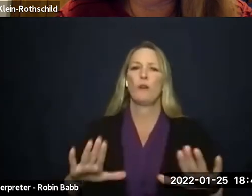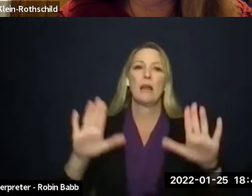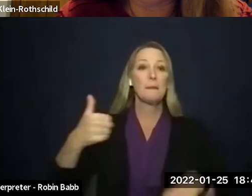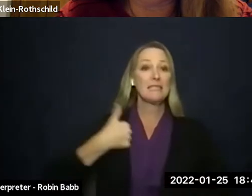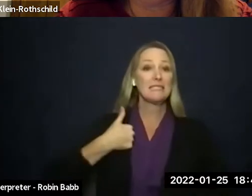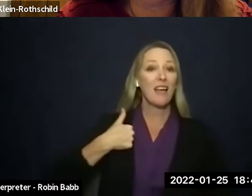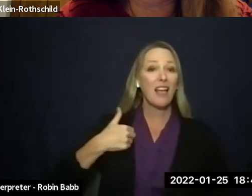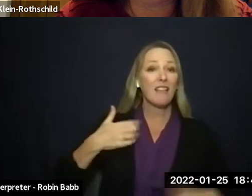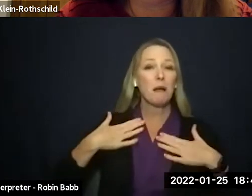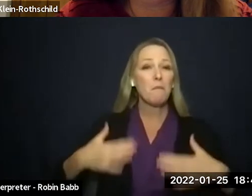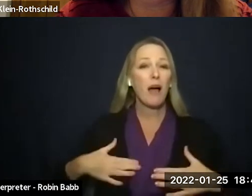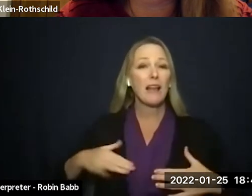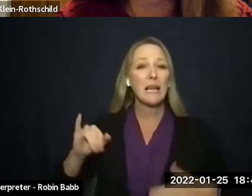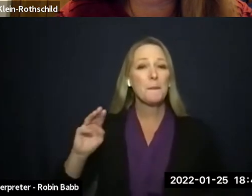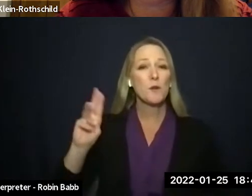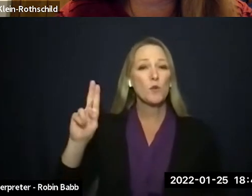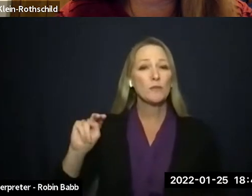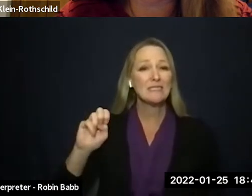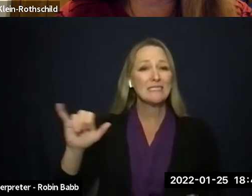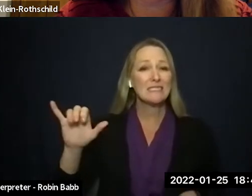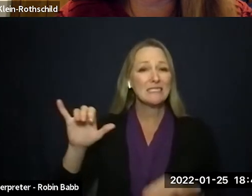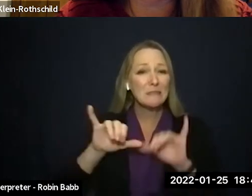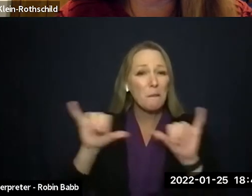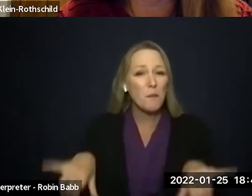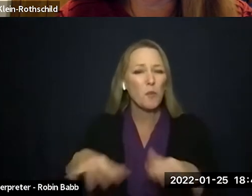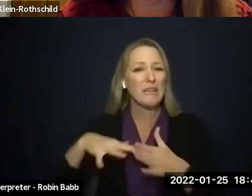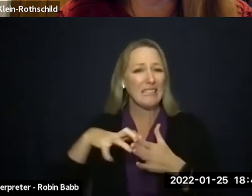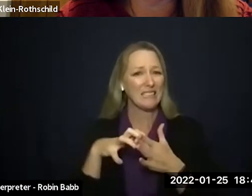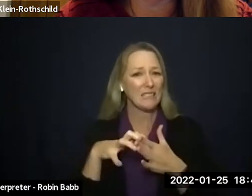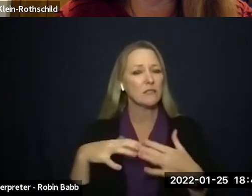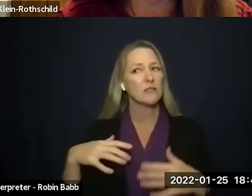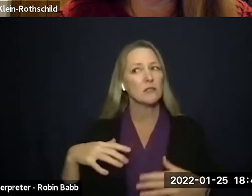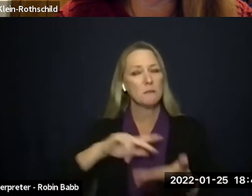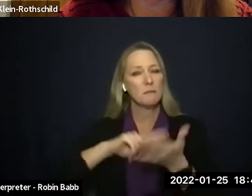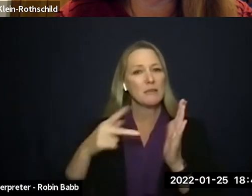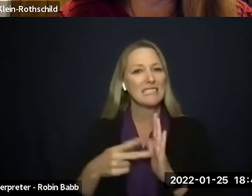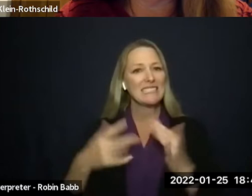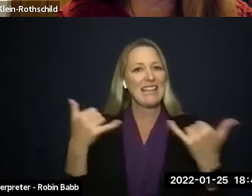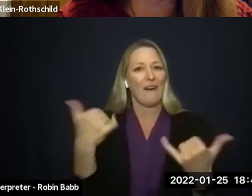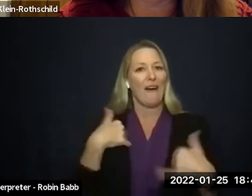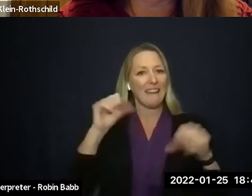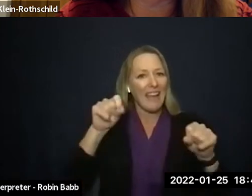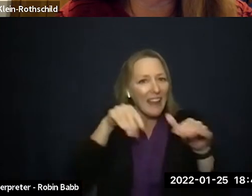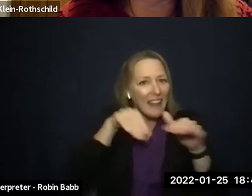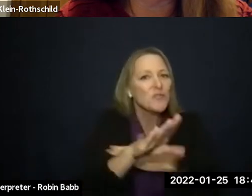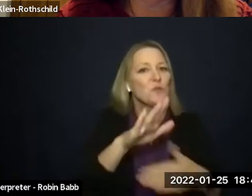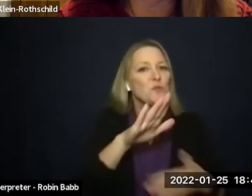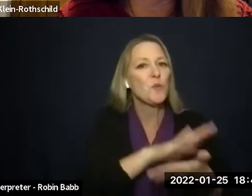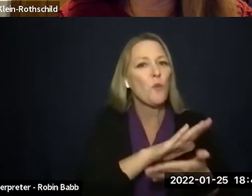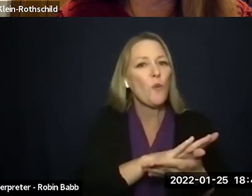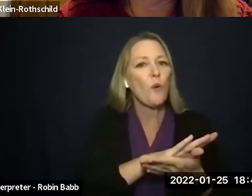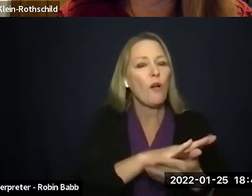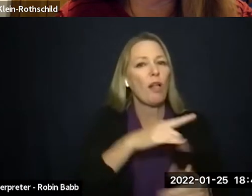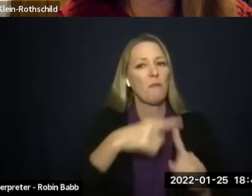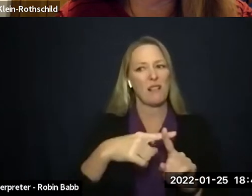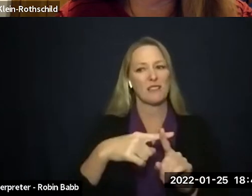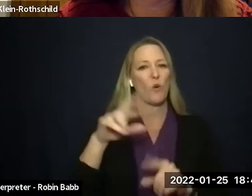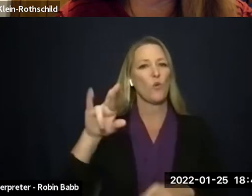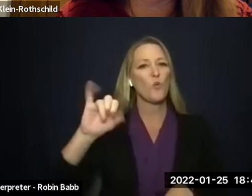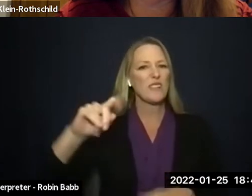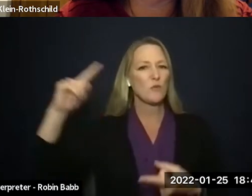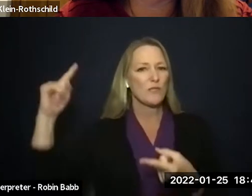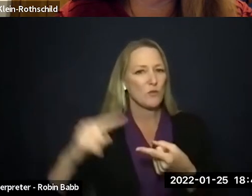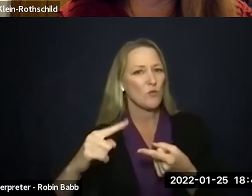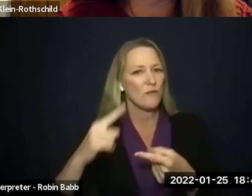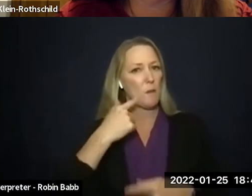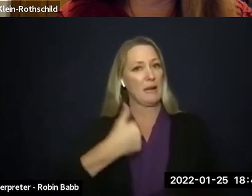myself these measures allow me to reap the benefits of in-person schooling while minimizing the risk that my loved ones or i will contract covet and risk serious